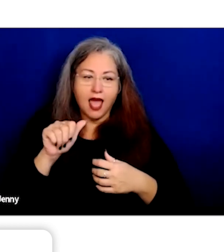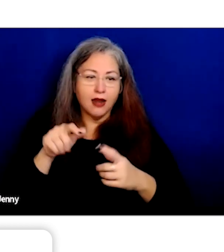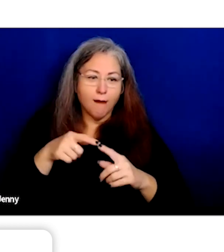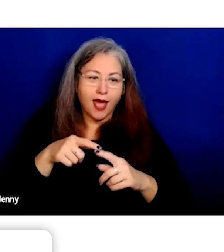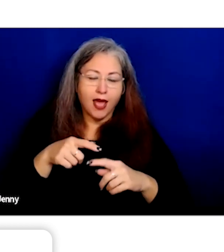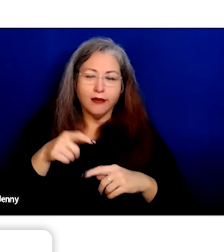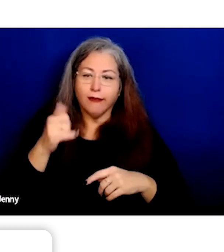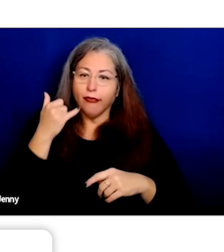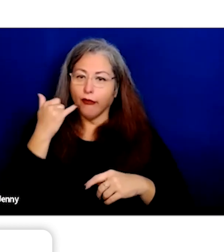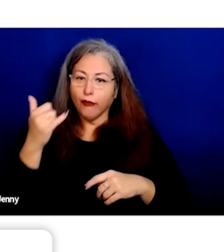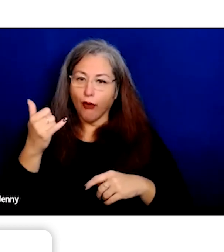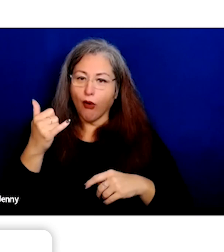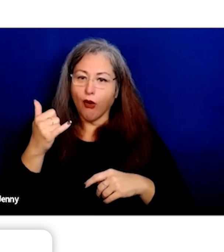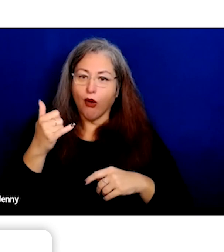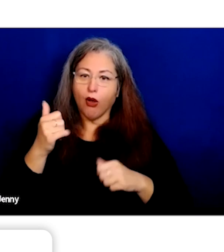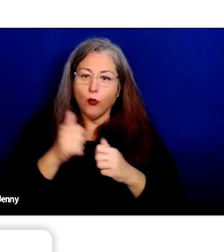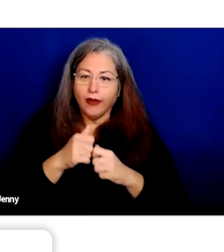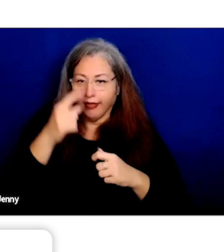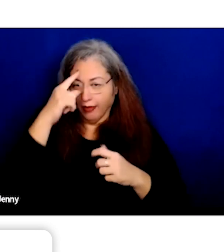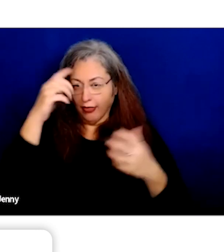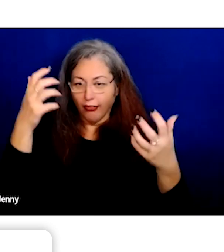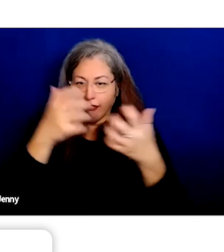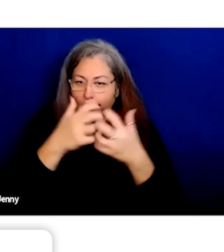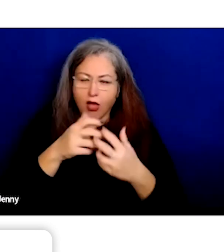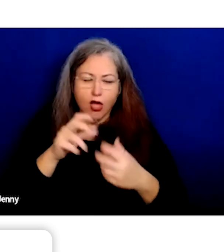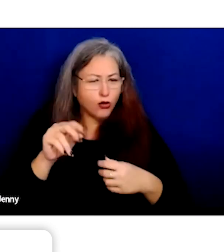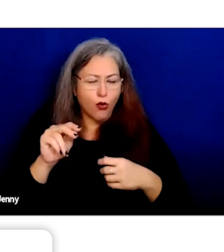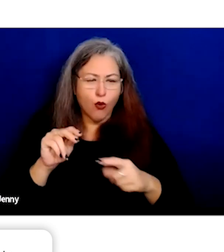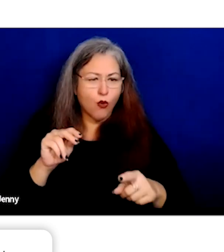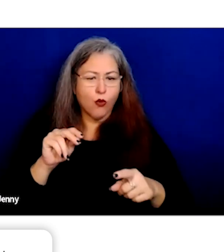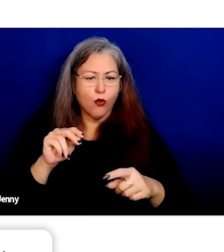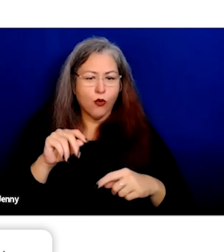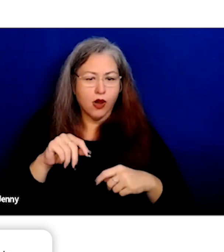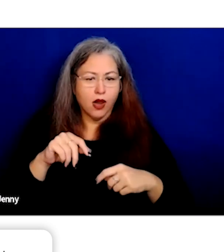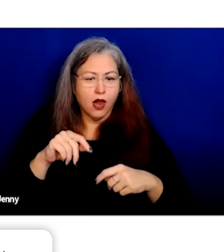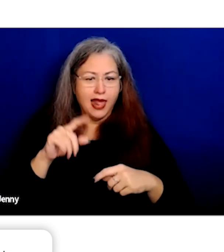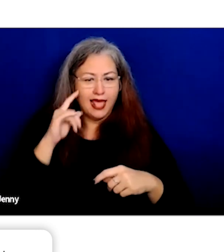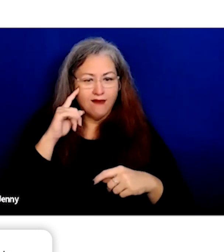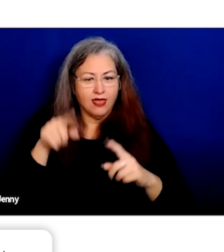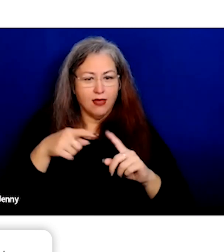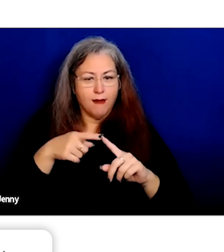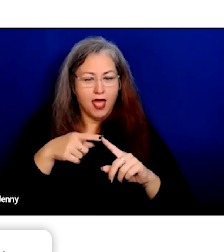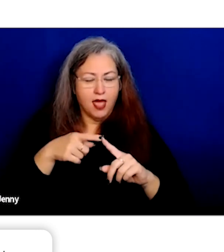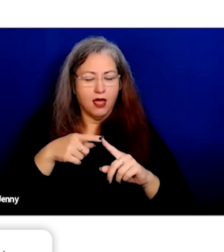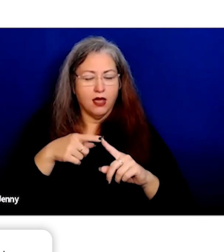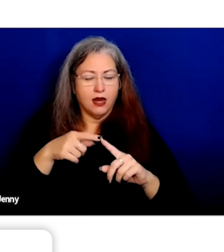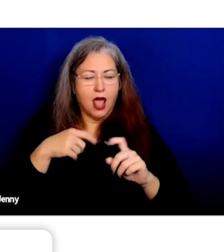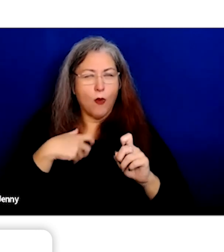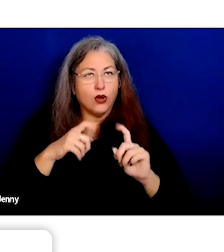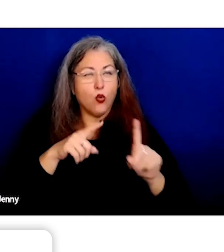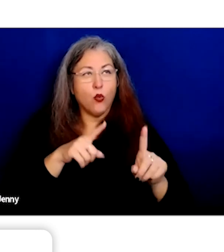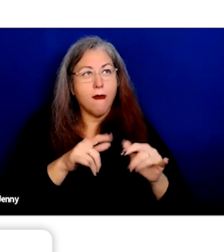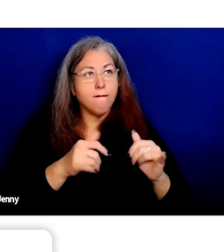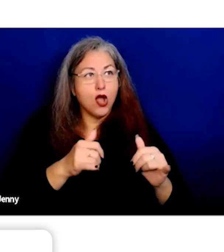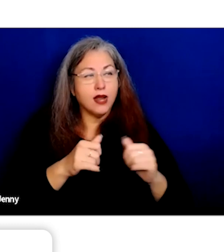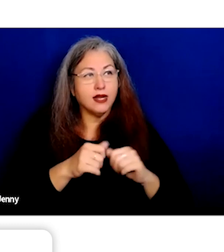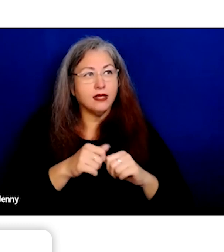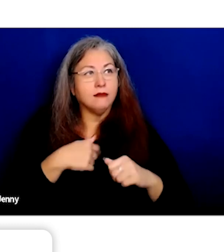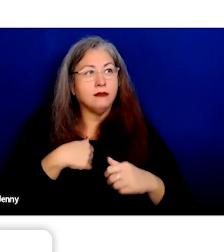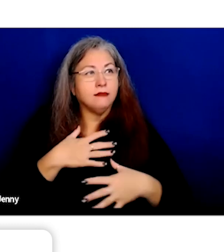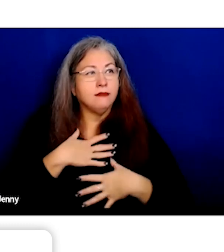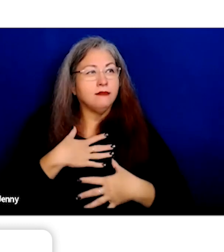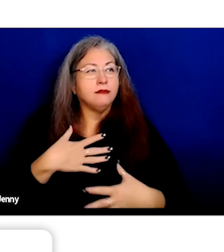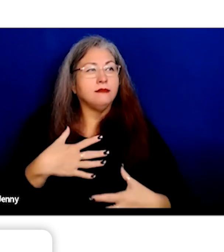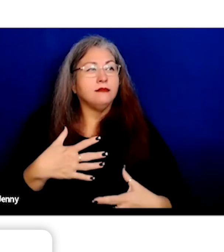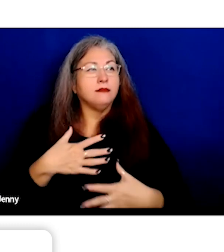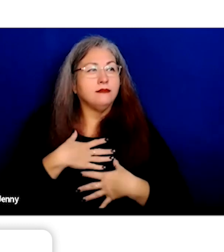call that matched up to the thought, but really, like, when I think about going to that party, I take a deep breath and it